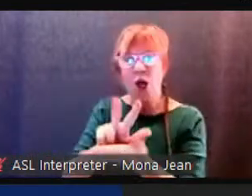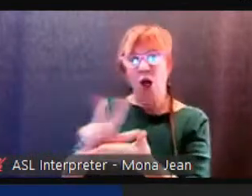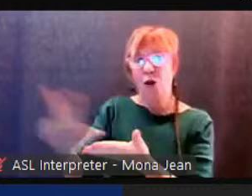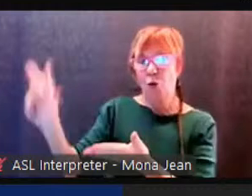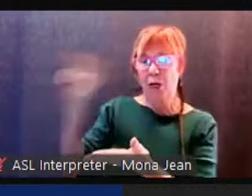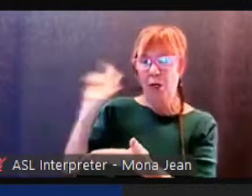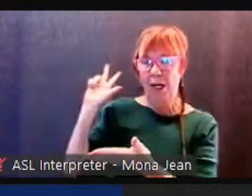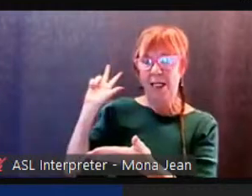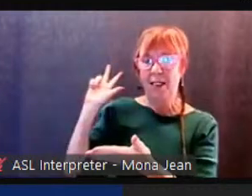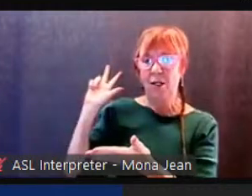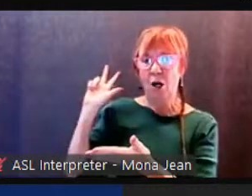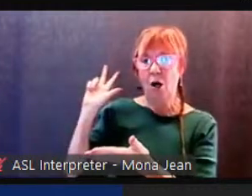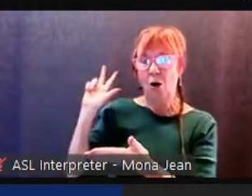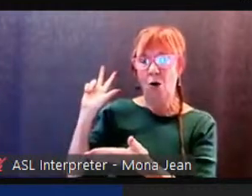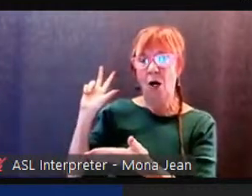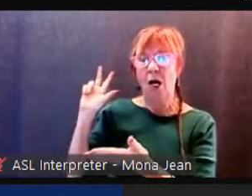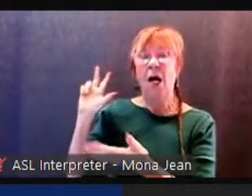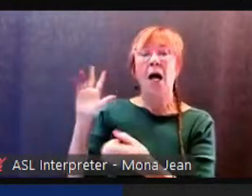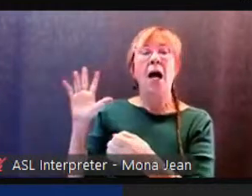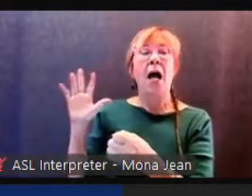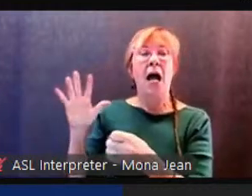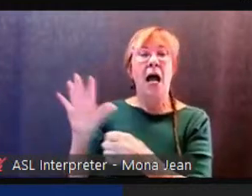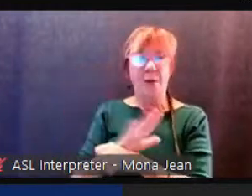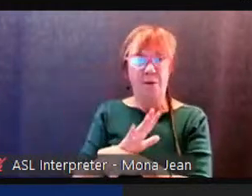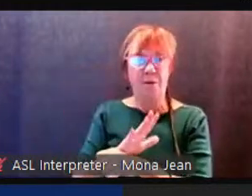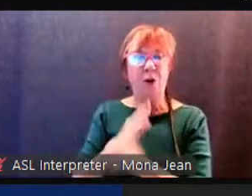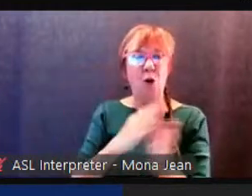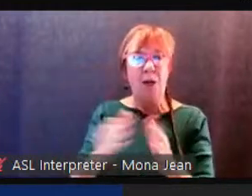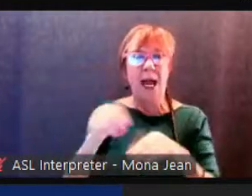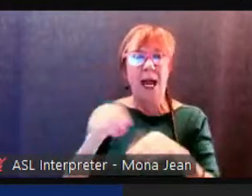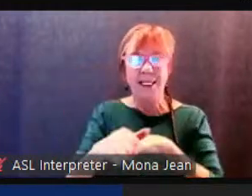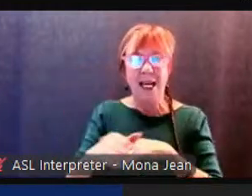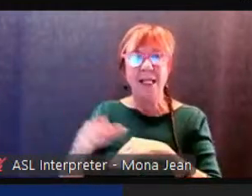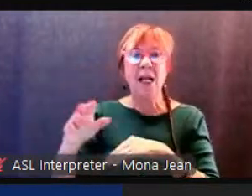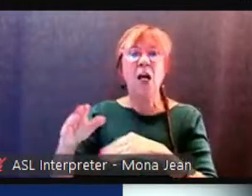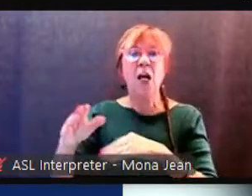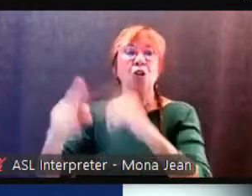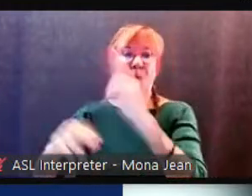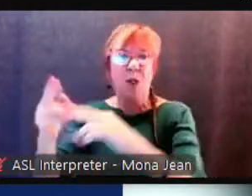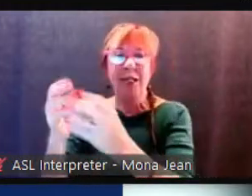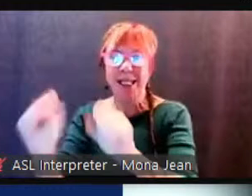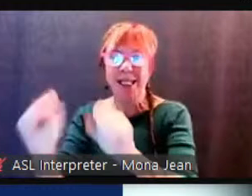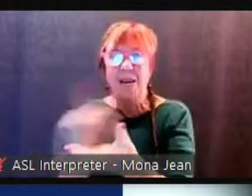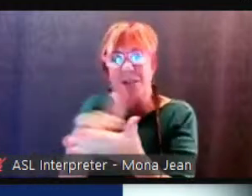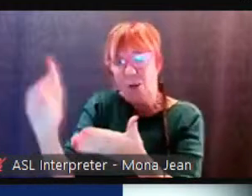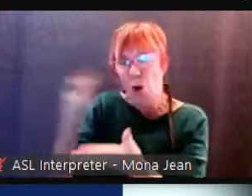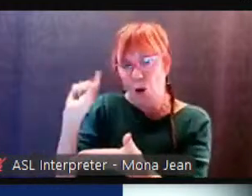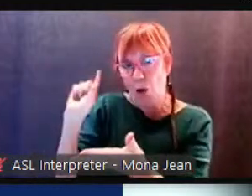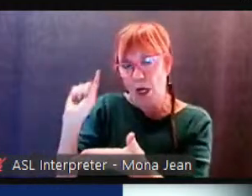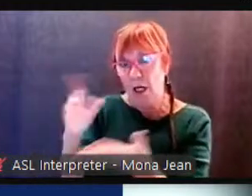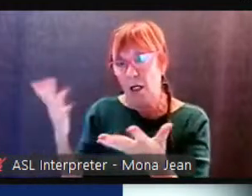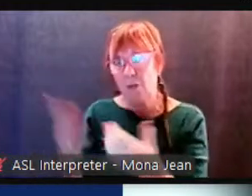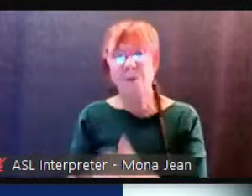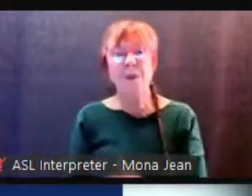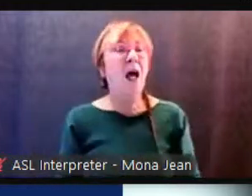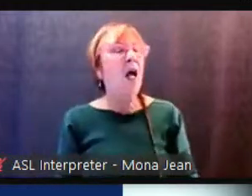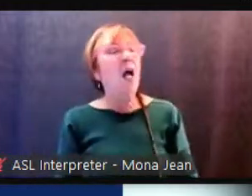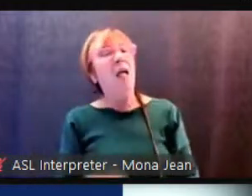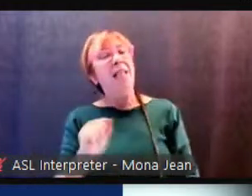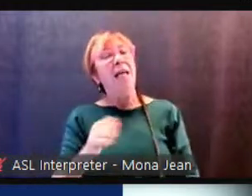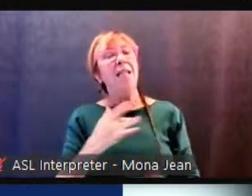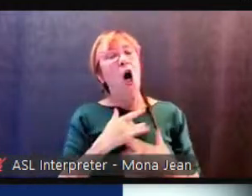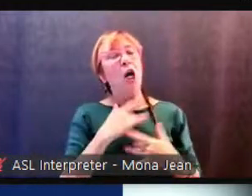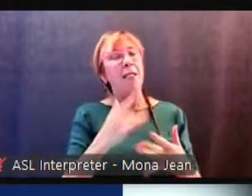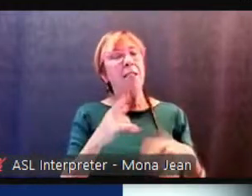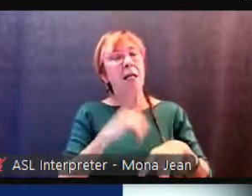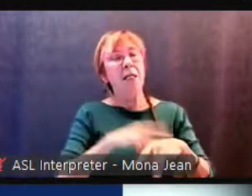plan set was submitted to building and safety 1 week ago. Absolutely. Thank you for that question as well. The intended timeline